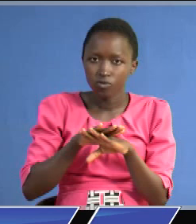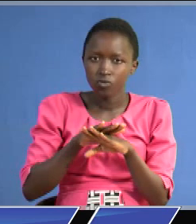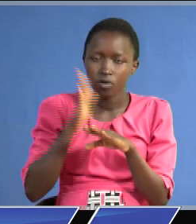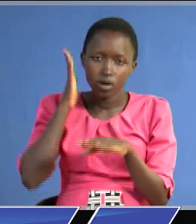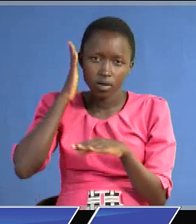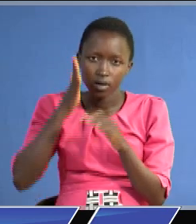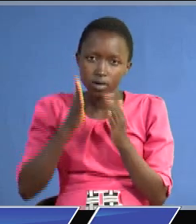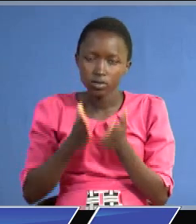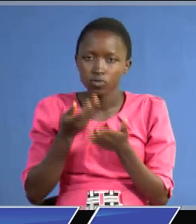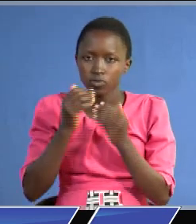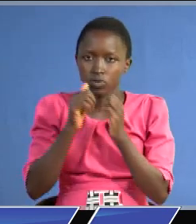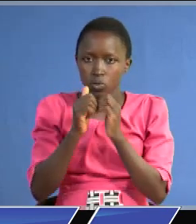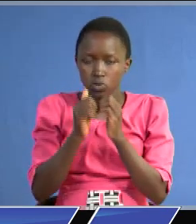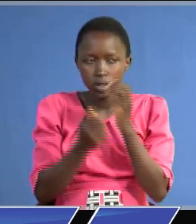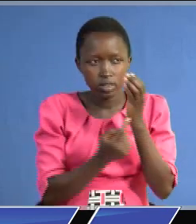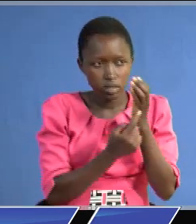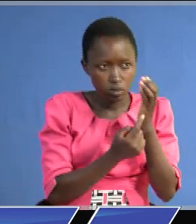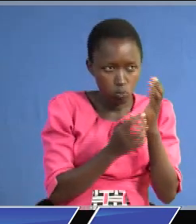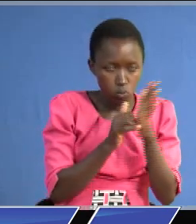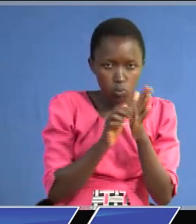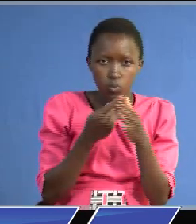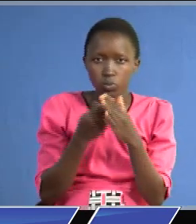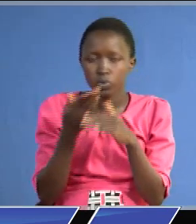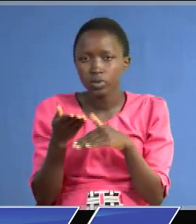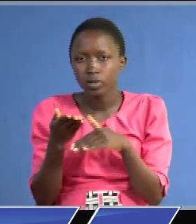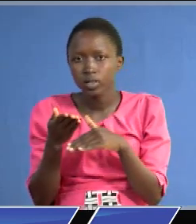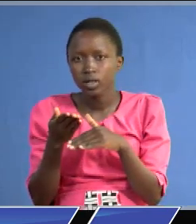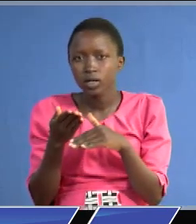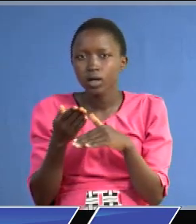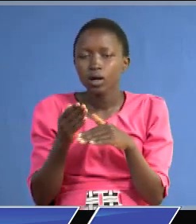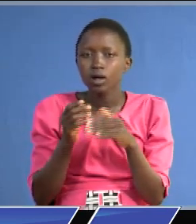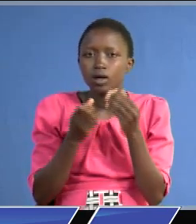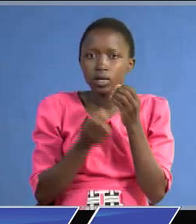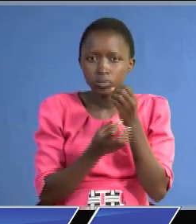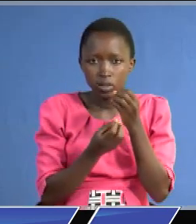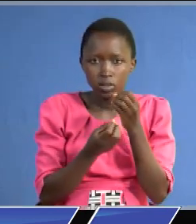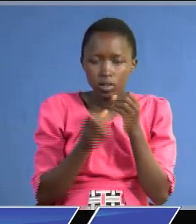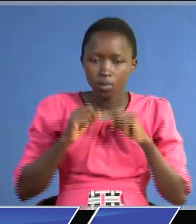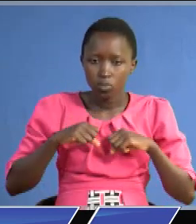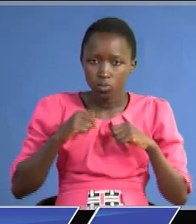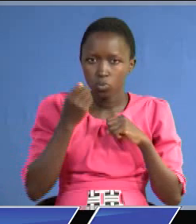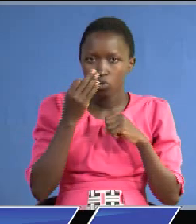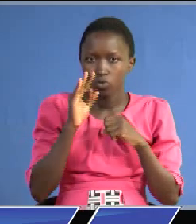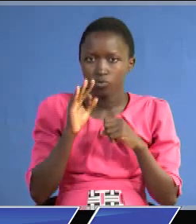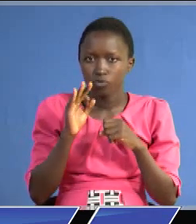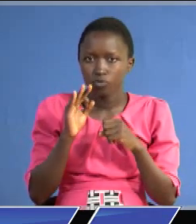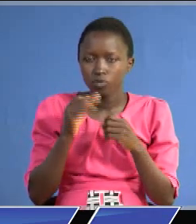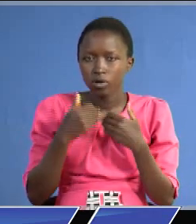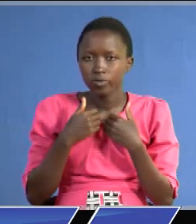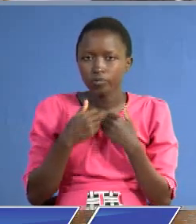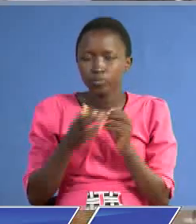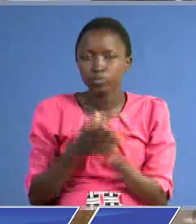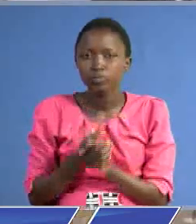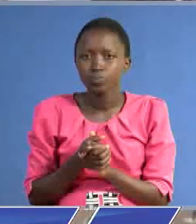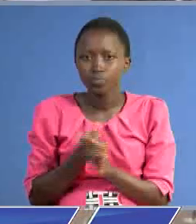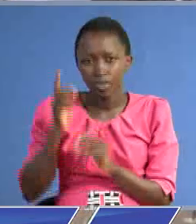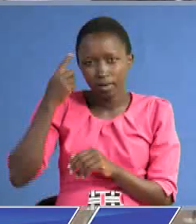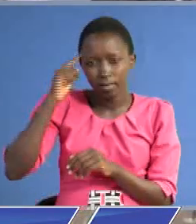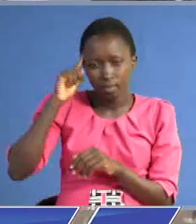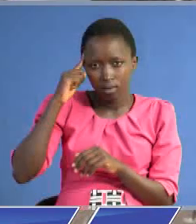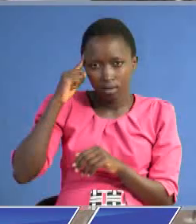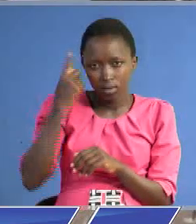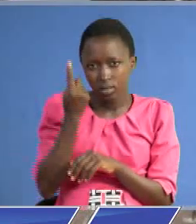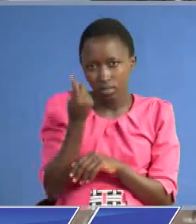Astronomy, Department of Science and Technology, Takalani Nemangani, outlines the possibilities astronomy has. I think in